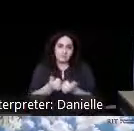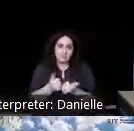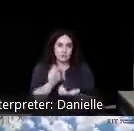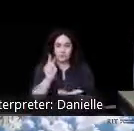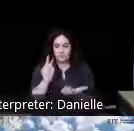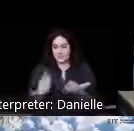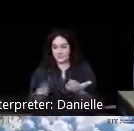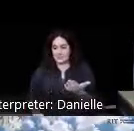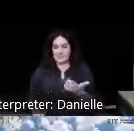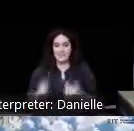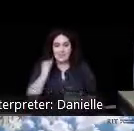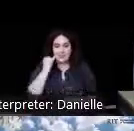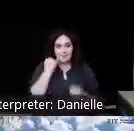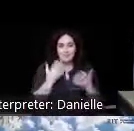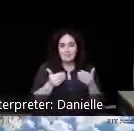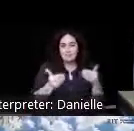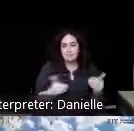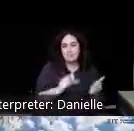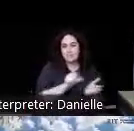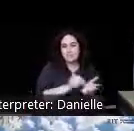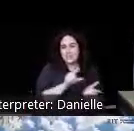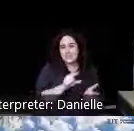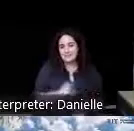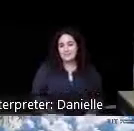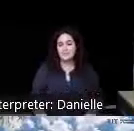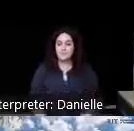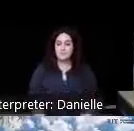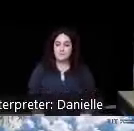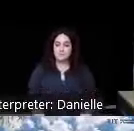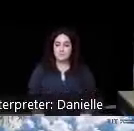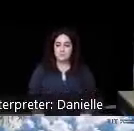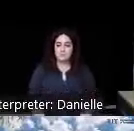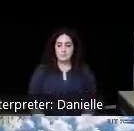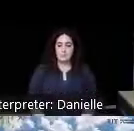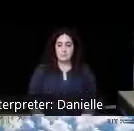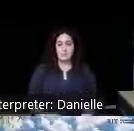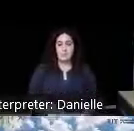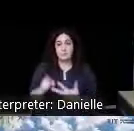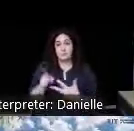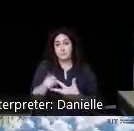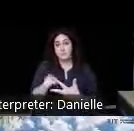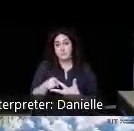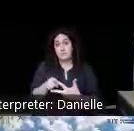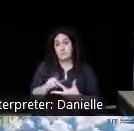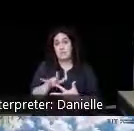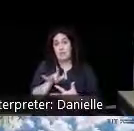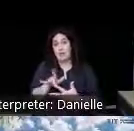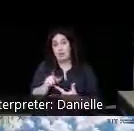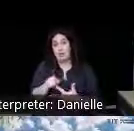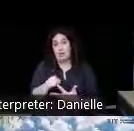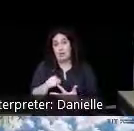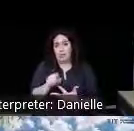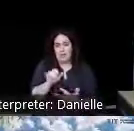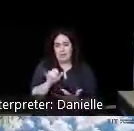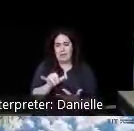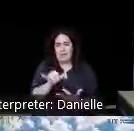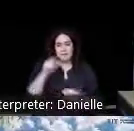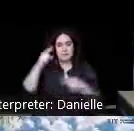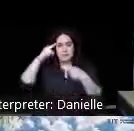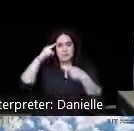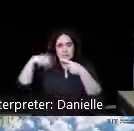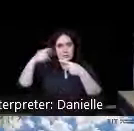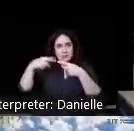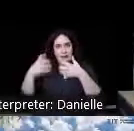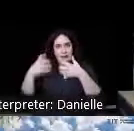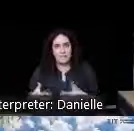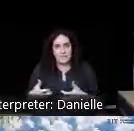papers. The middle example is a chart that is cognitively demanding. Research in general is quite critical